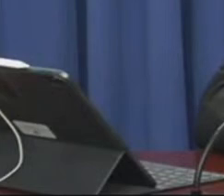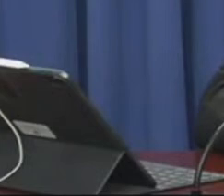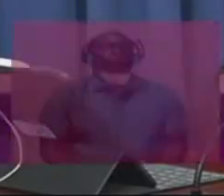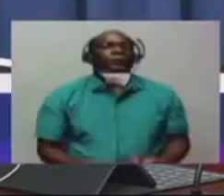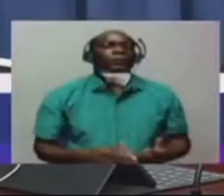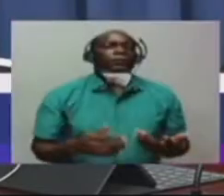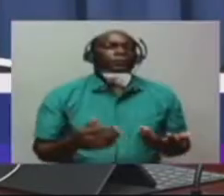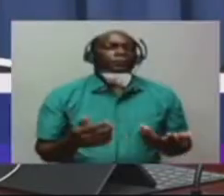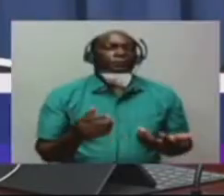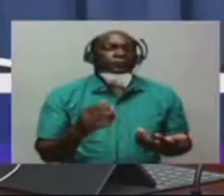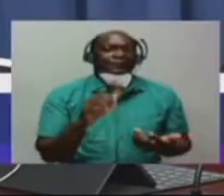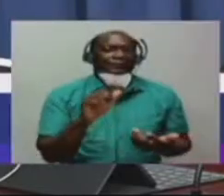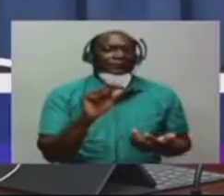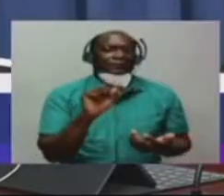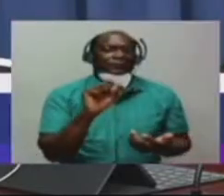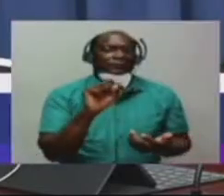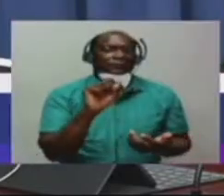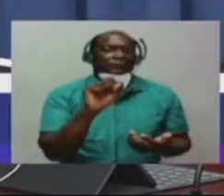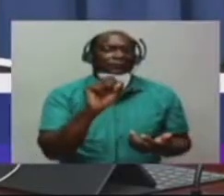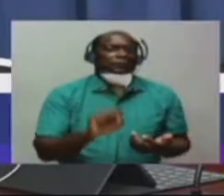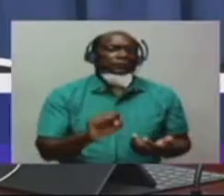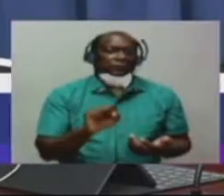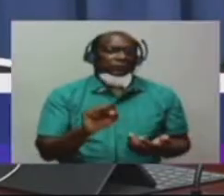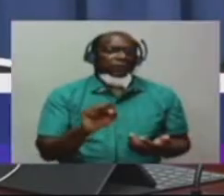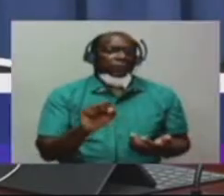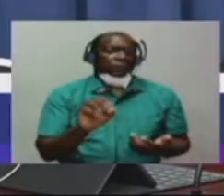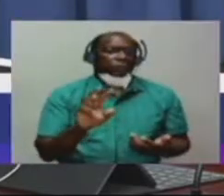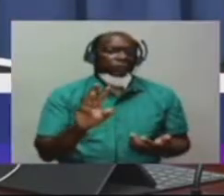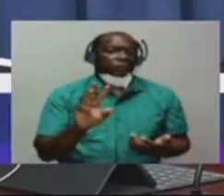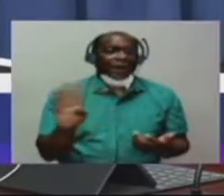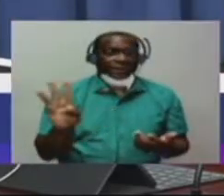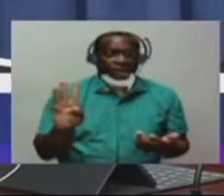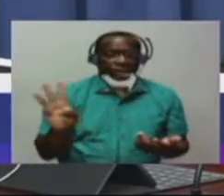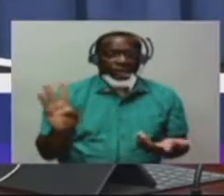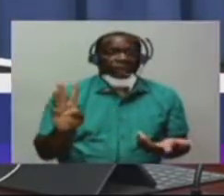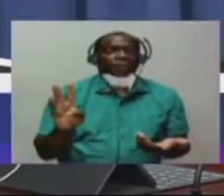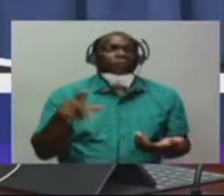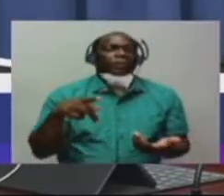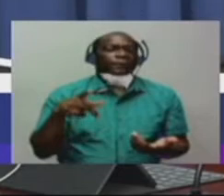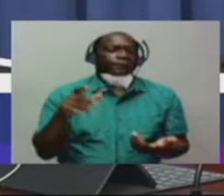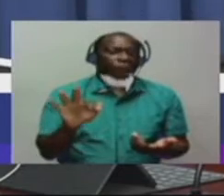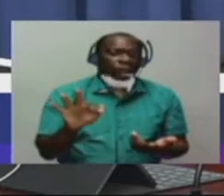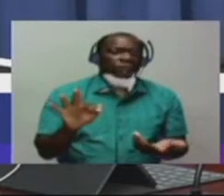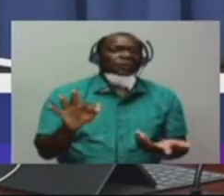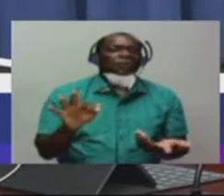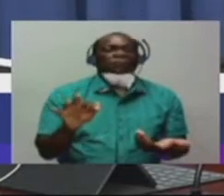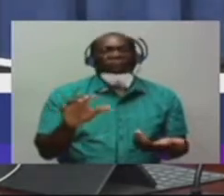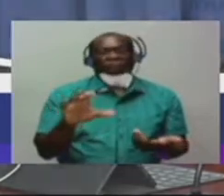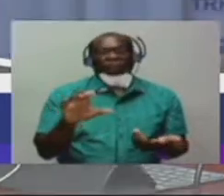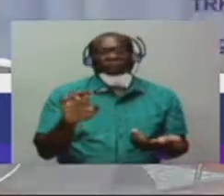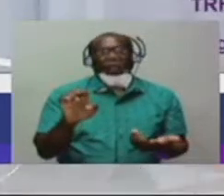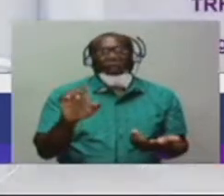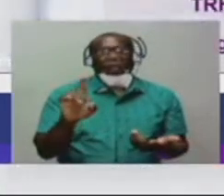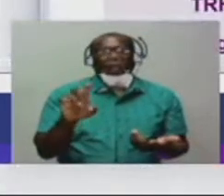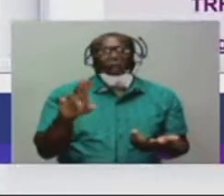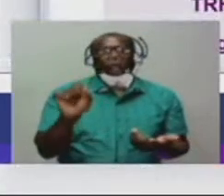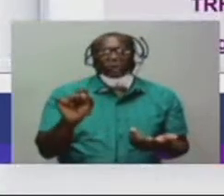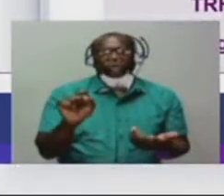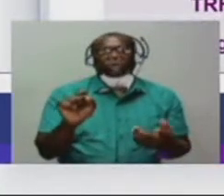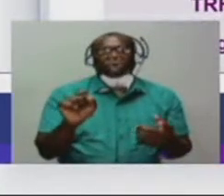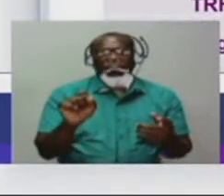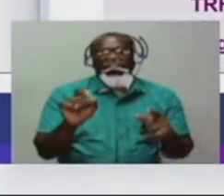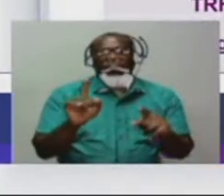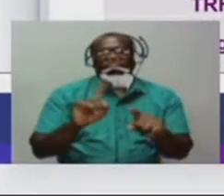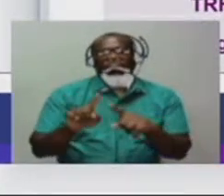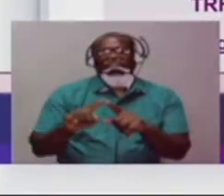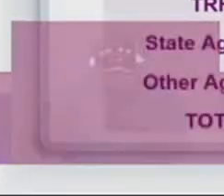Cedras, Icarcus, Point Fortin, and so on. And they are continuing this weekend, so that's good. Under Northwest,